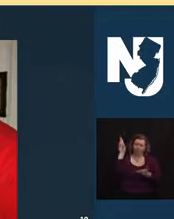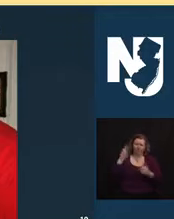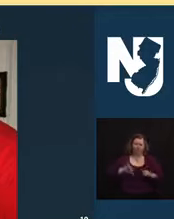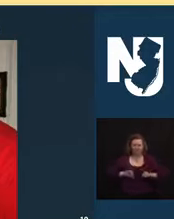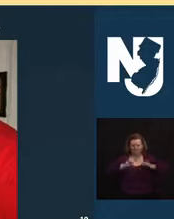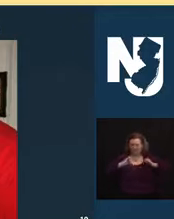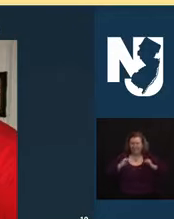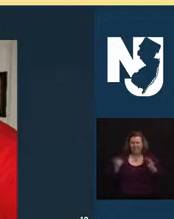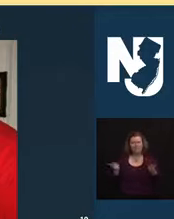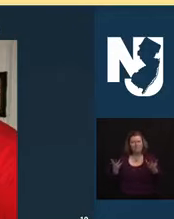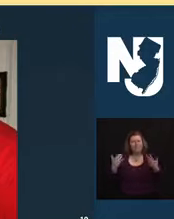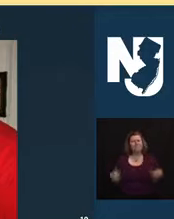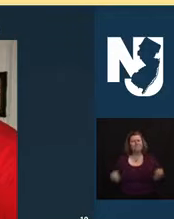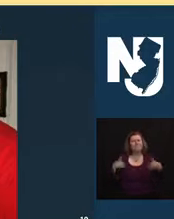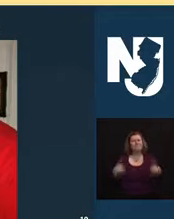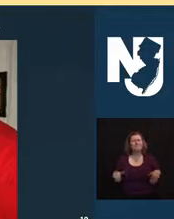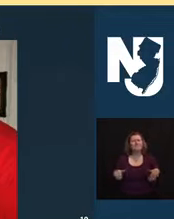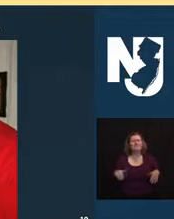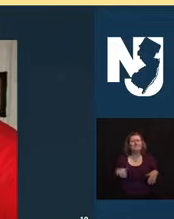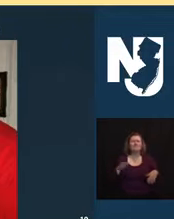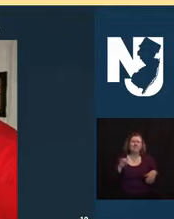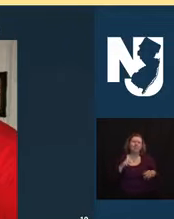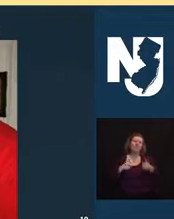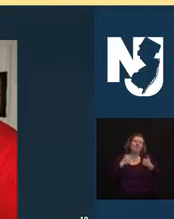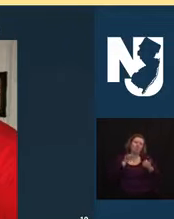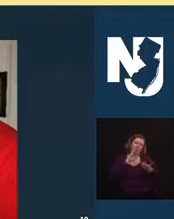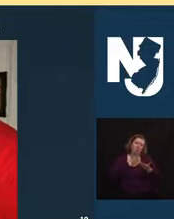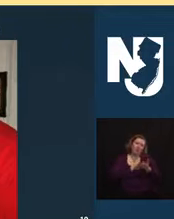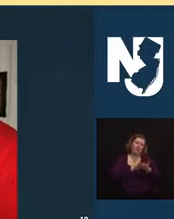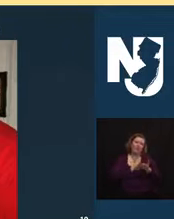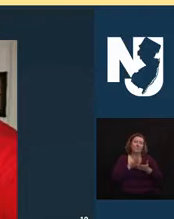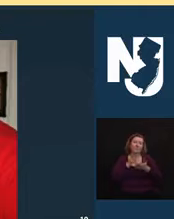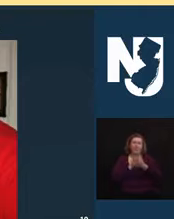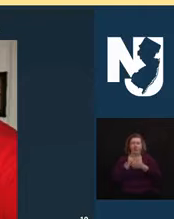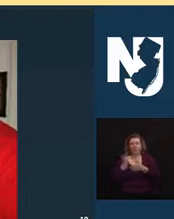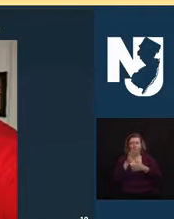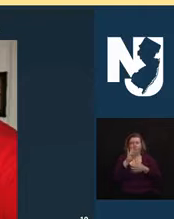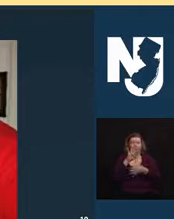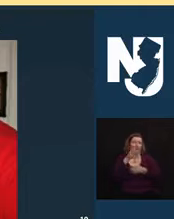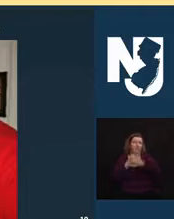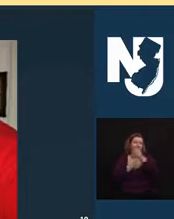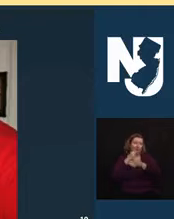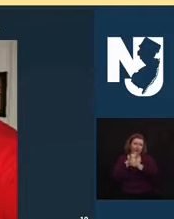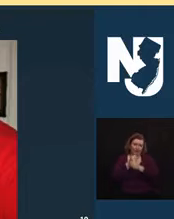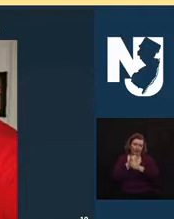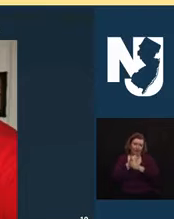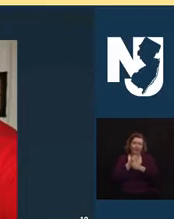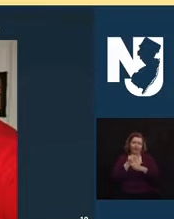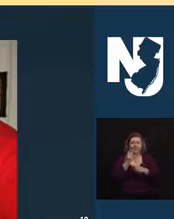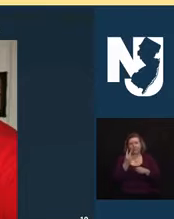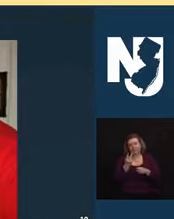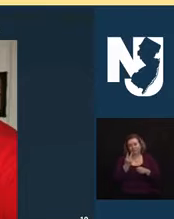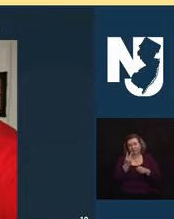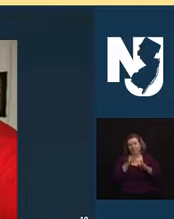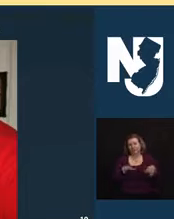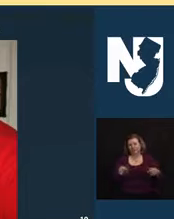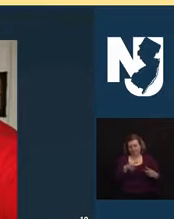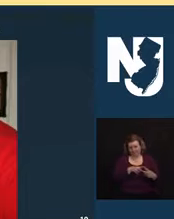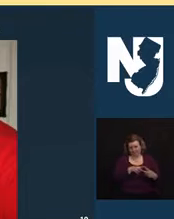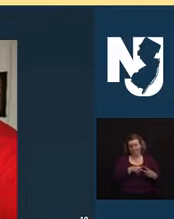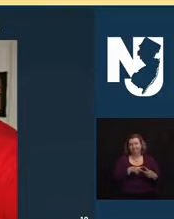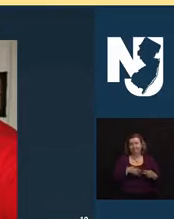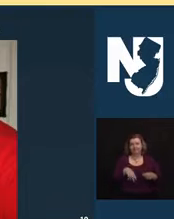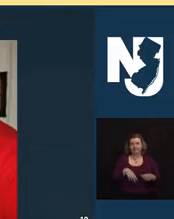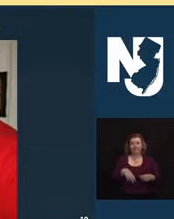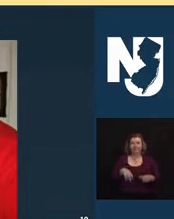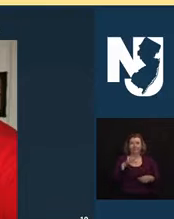is survived by that woman on the left, his wife of 45 years, Maria, and by his children, Hector Jr. and Jennifer. He was only